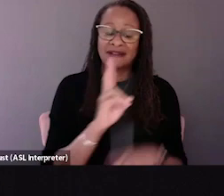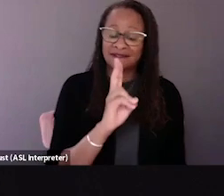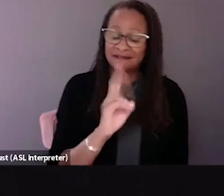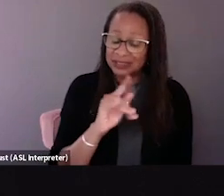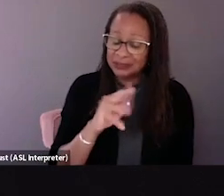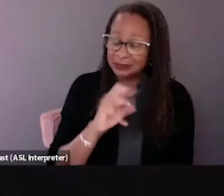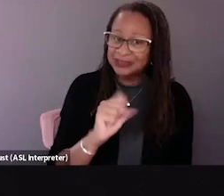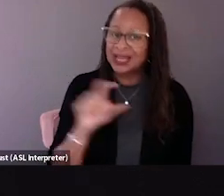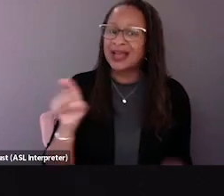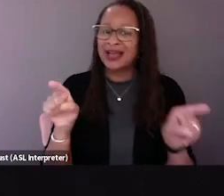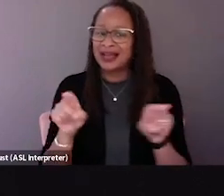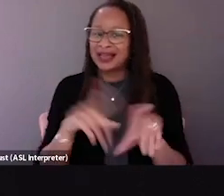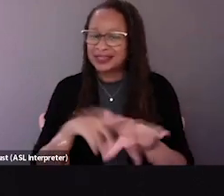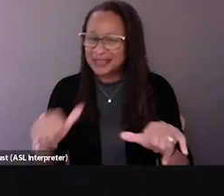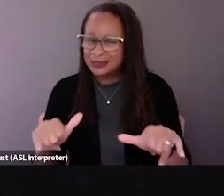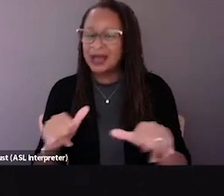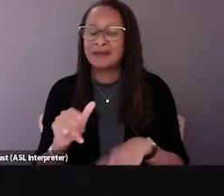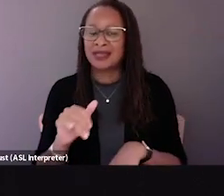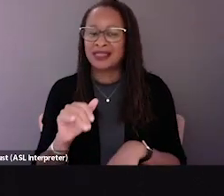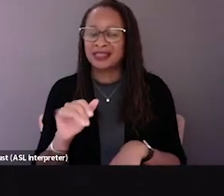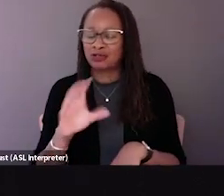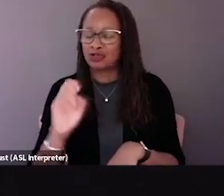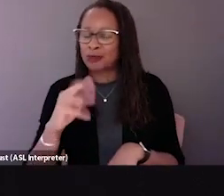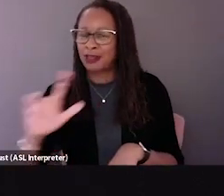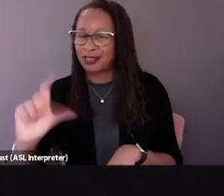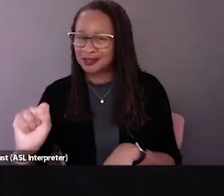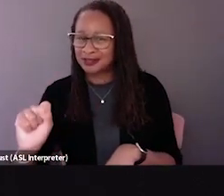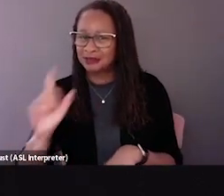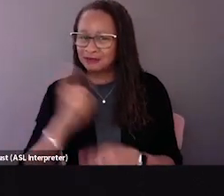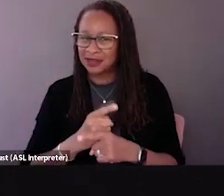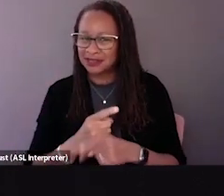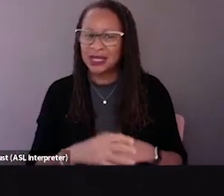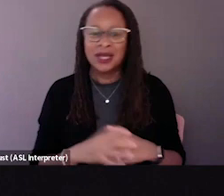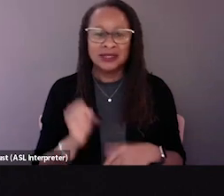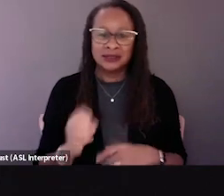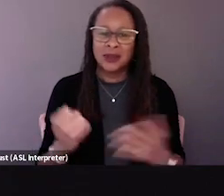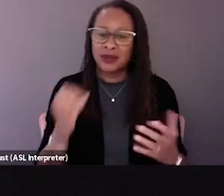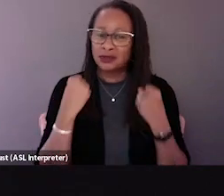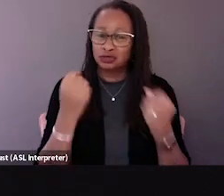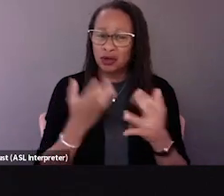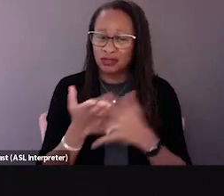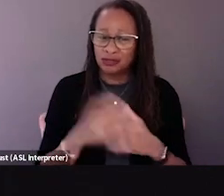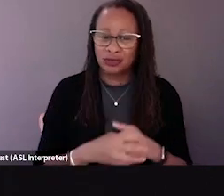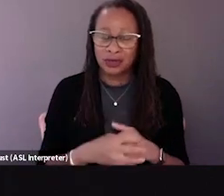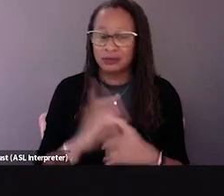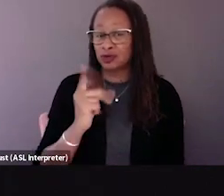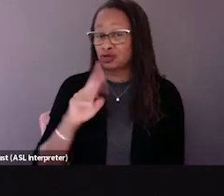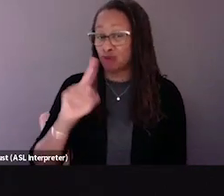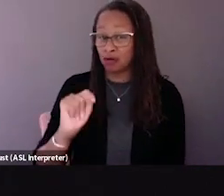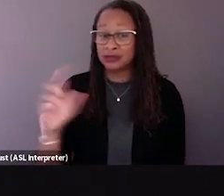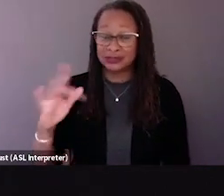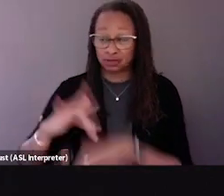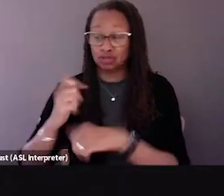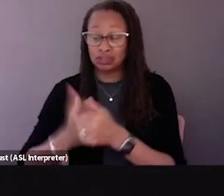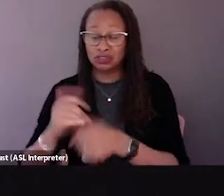were sort of perpetrating, the street level aspect of this. But if you drive through, and Kurt's been in these